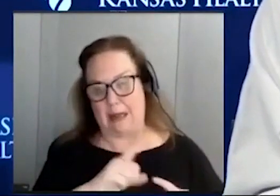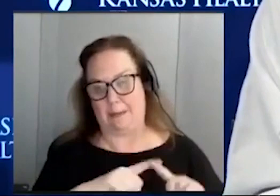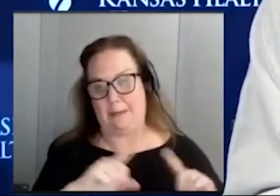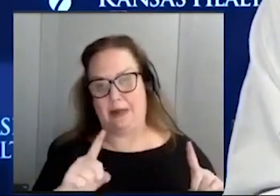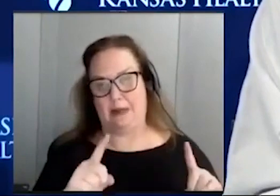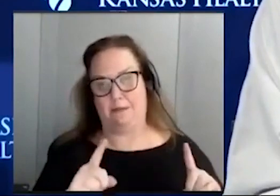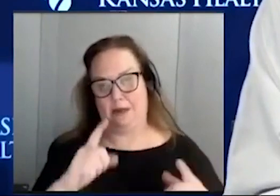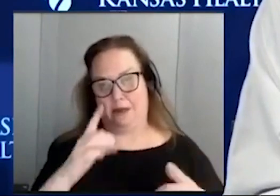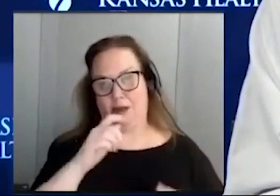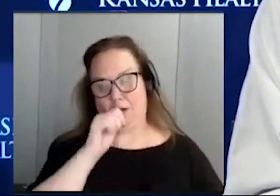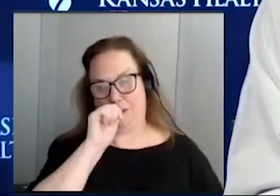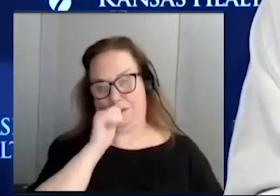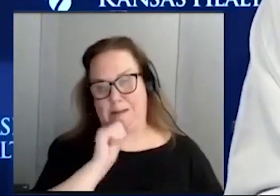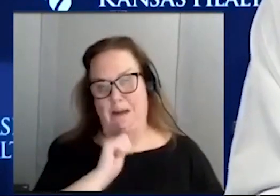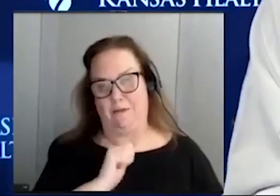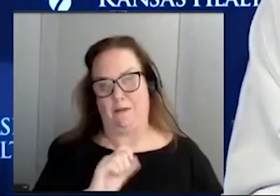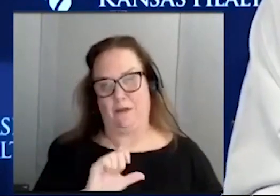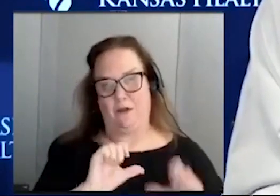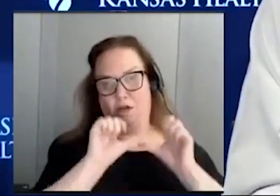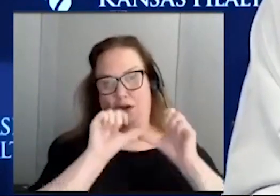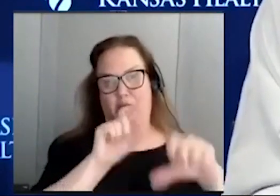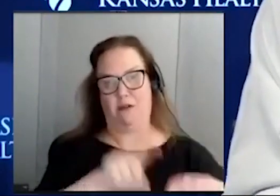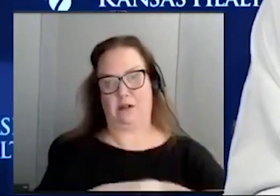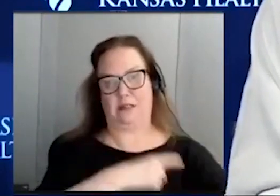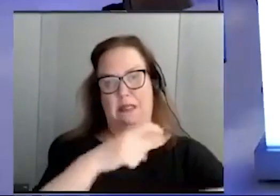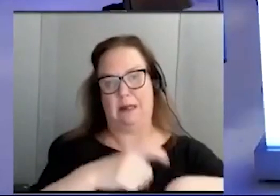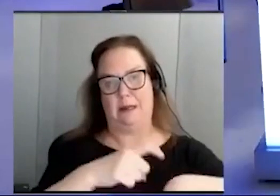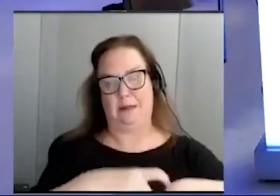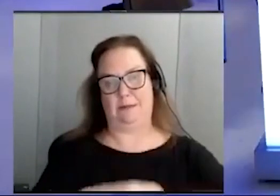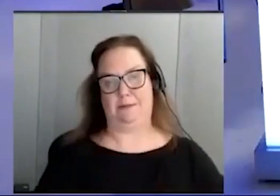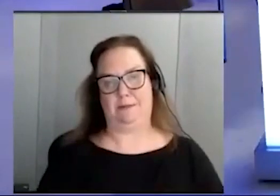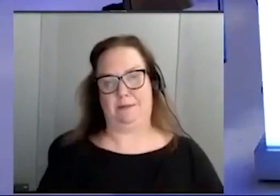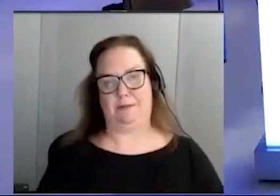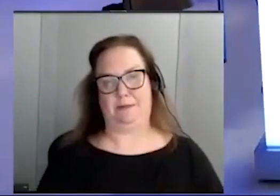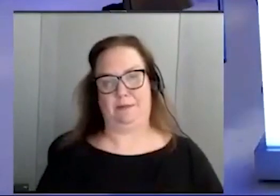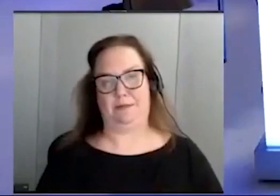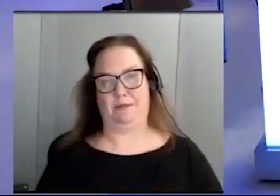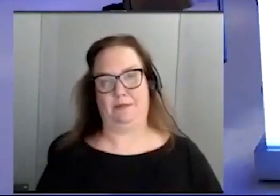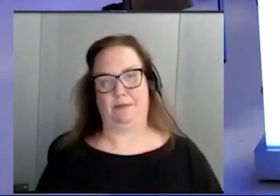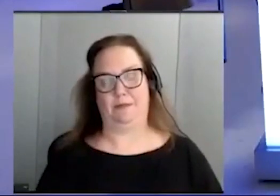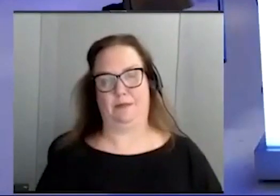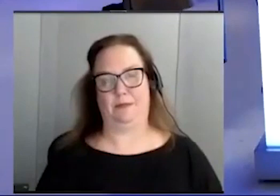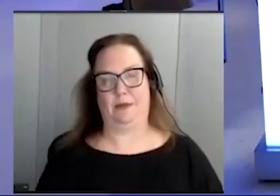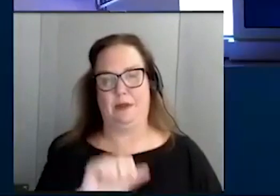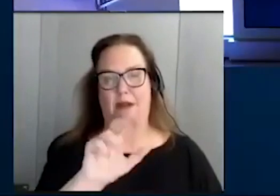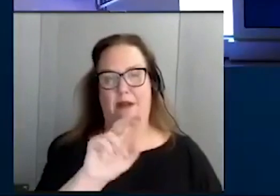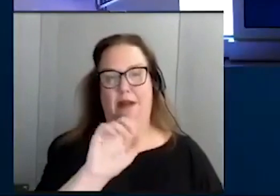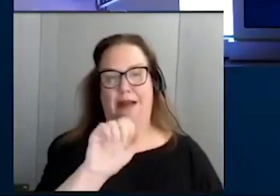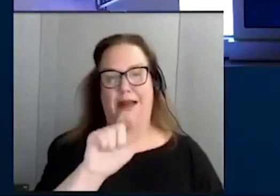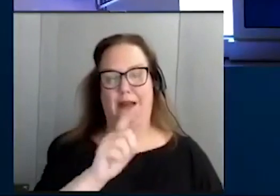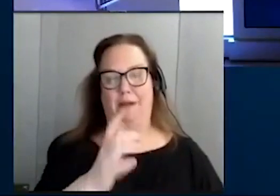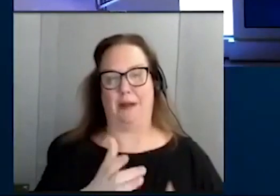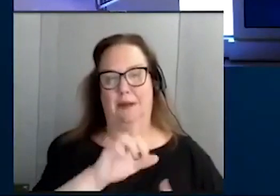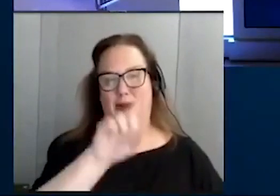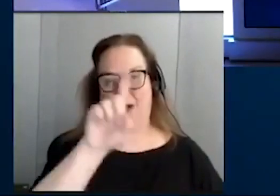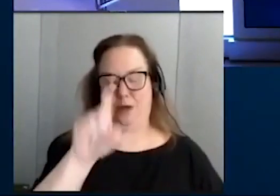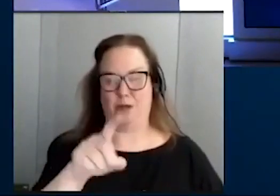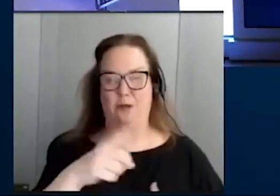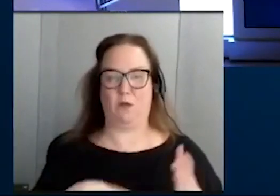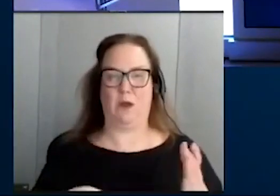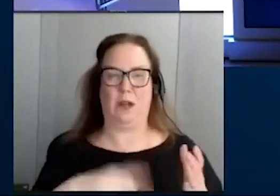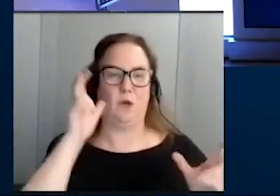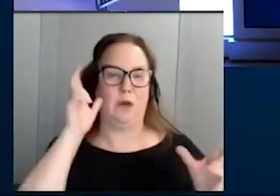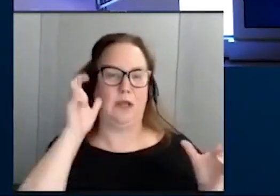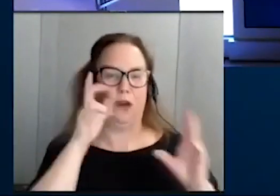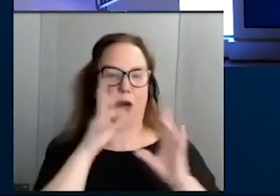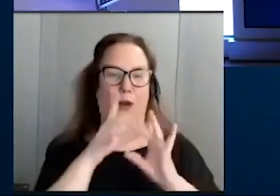suffer from it for a very long time. Hey, Anil, I know you must get a ton of questions. What do you hear? What kind of message do you share